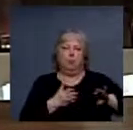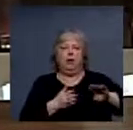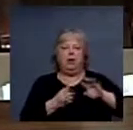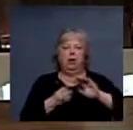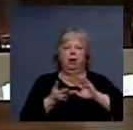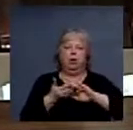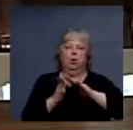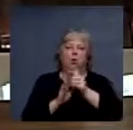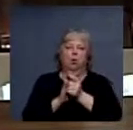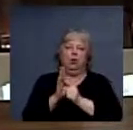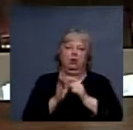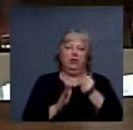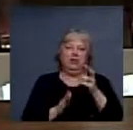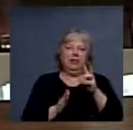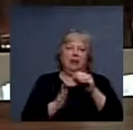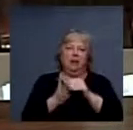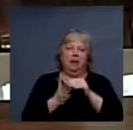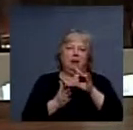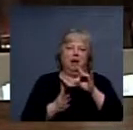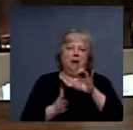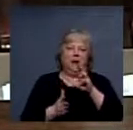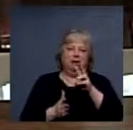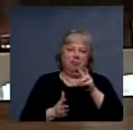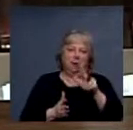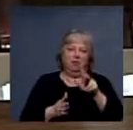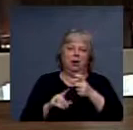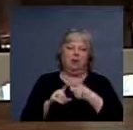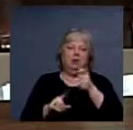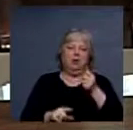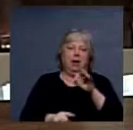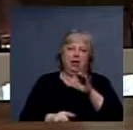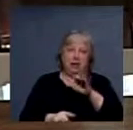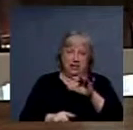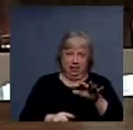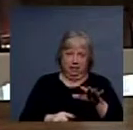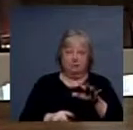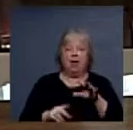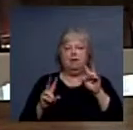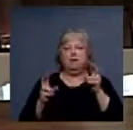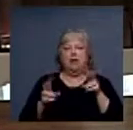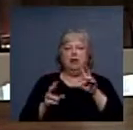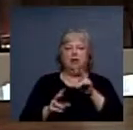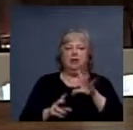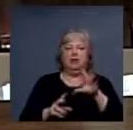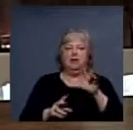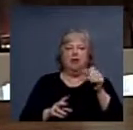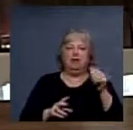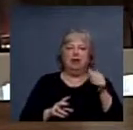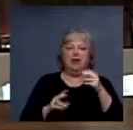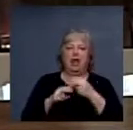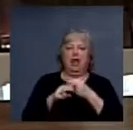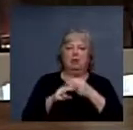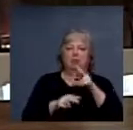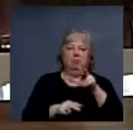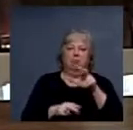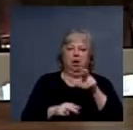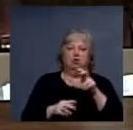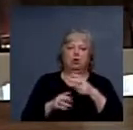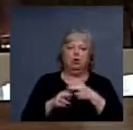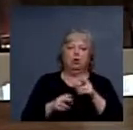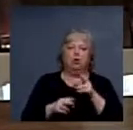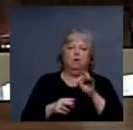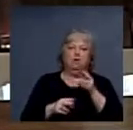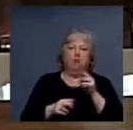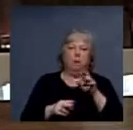number 16,863 of March the 21st, 1995, titled 7510 Highway 300, short form